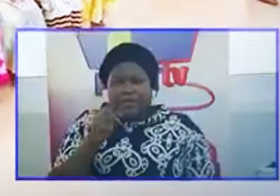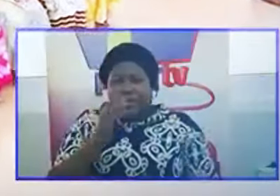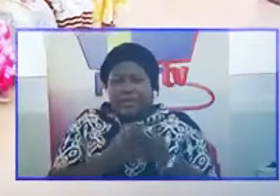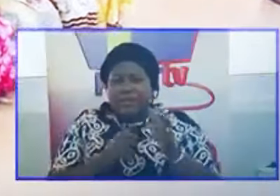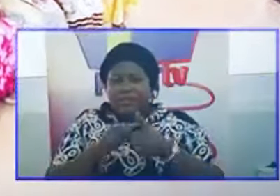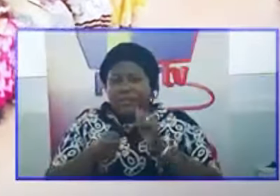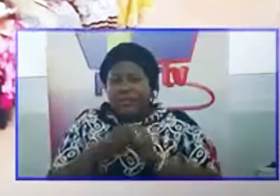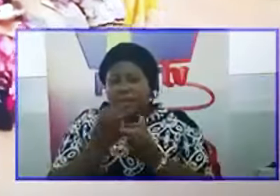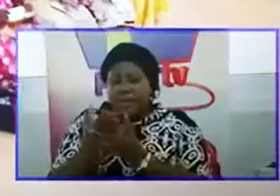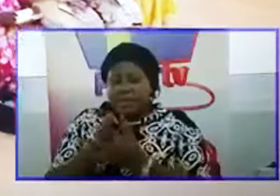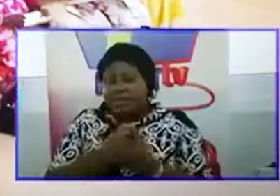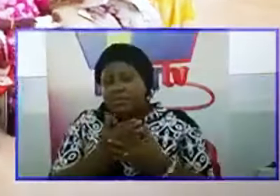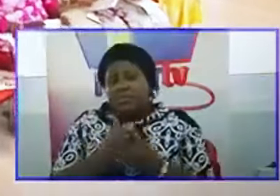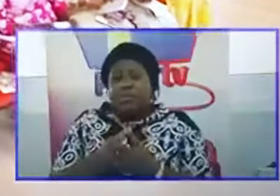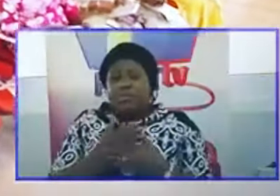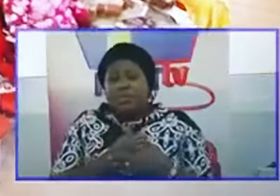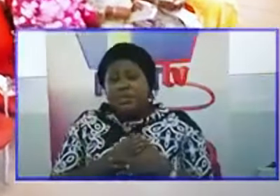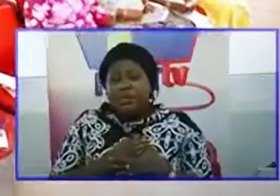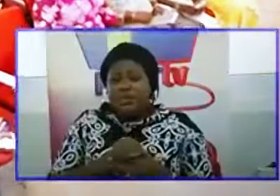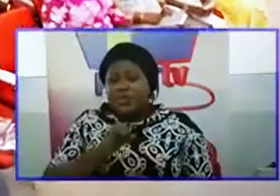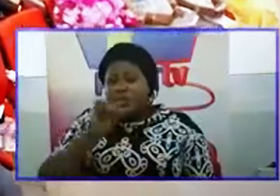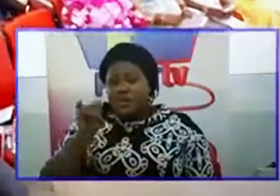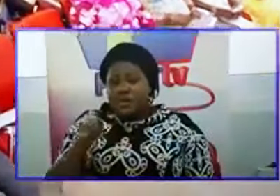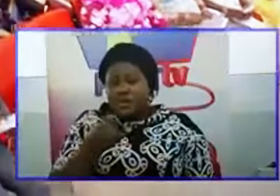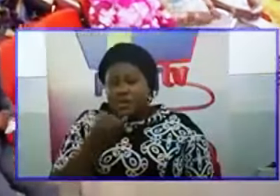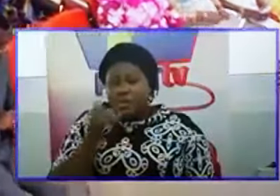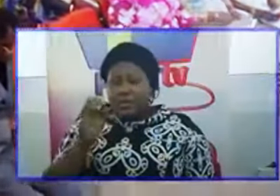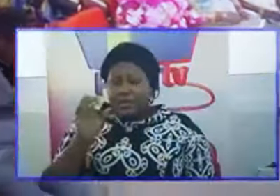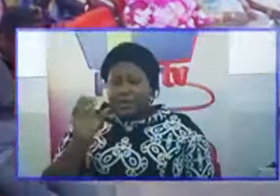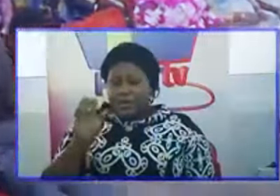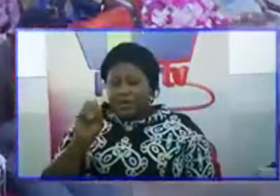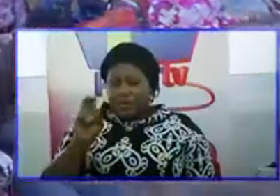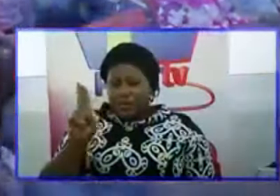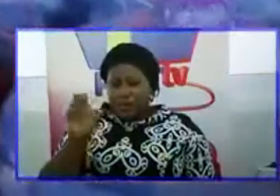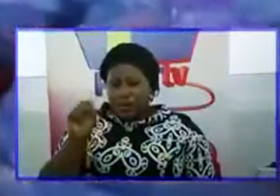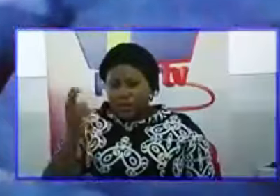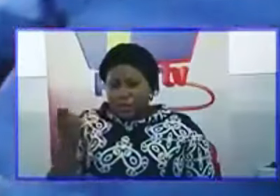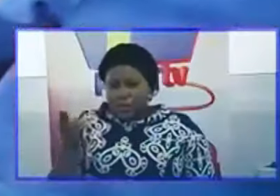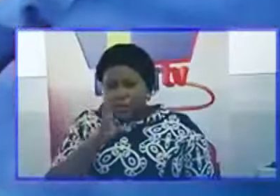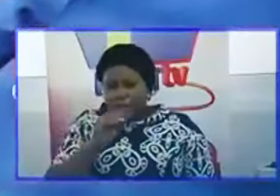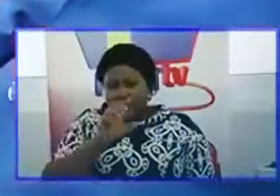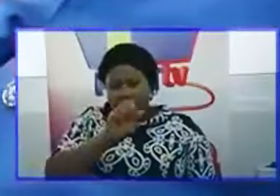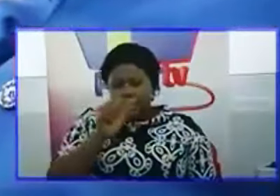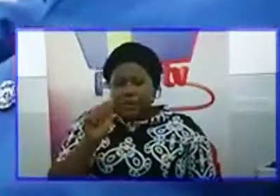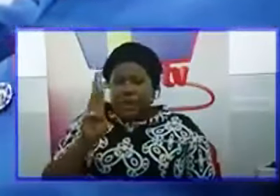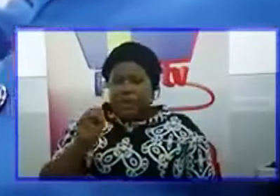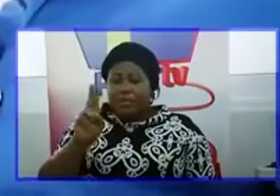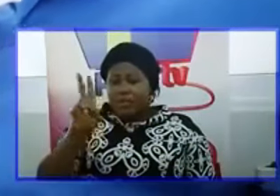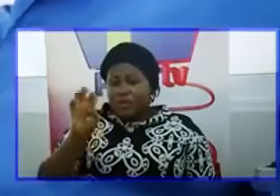Joshua's death and the rise of Saul and Samuel. Samuel